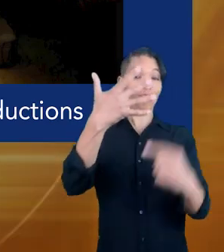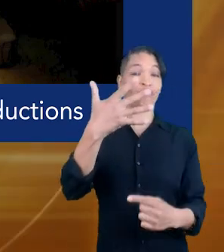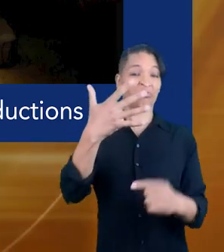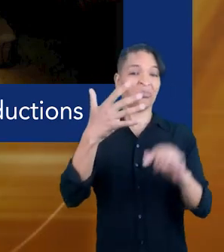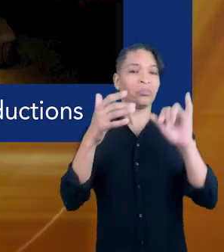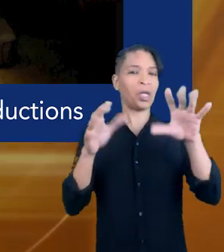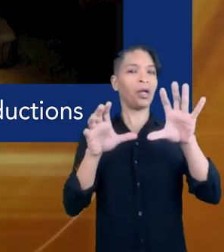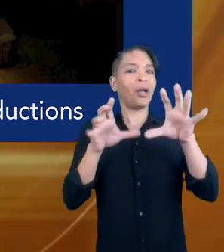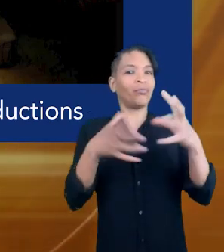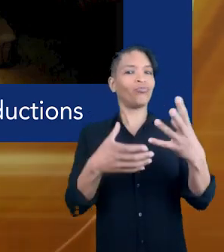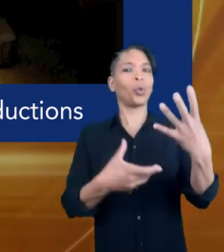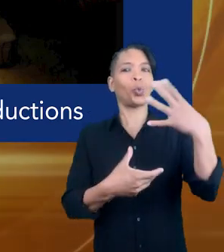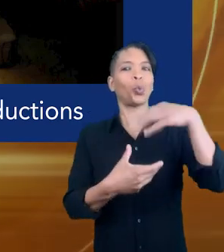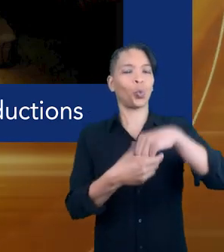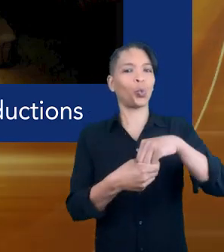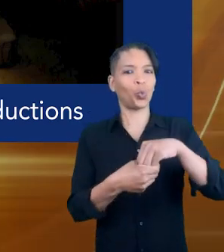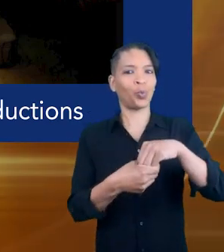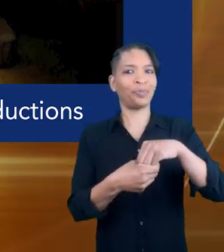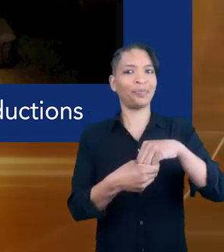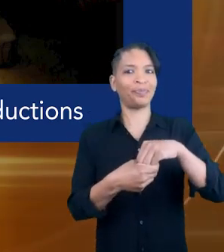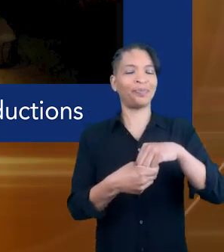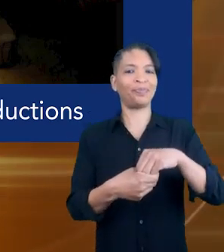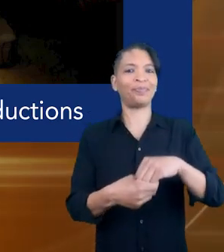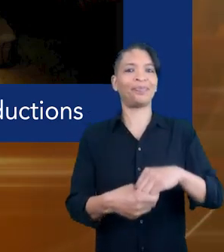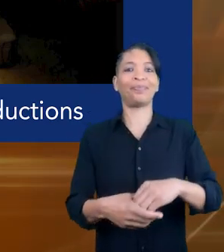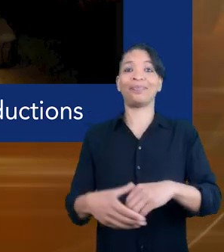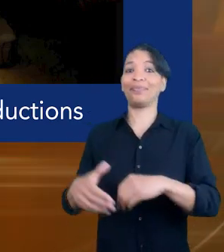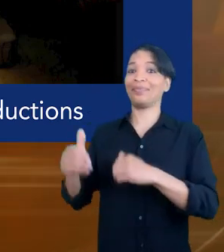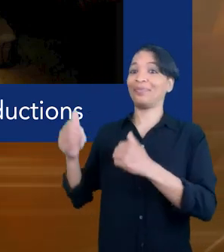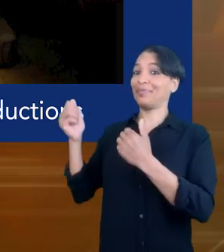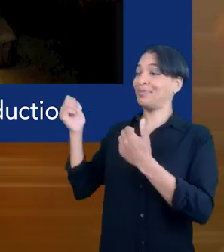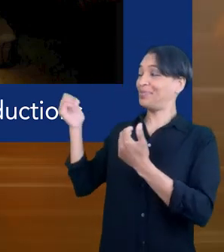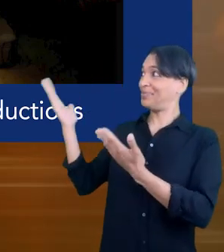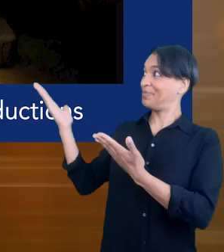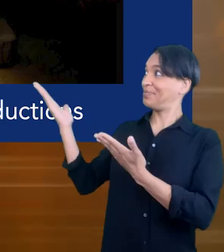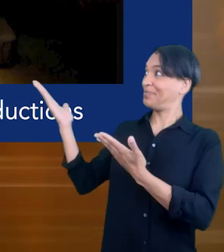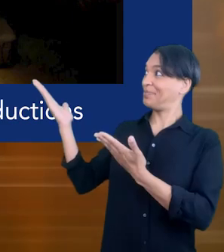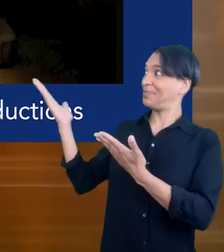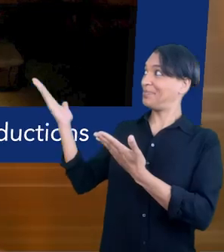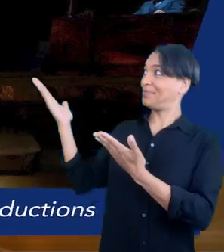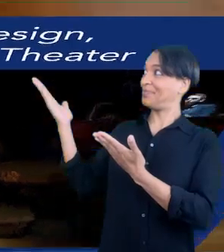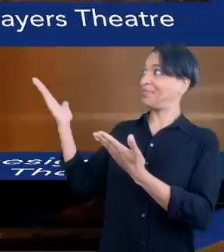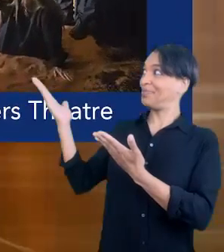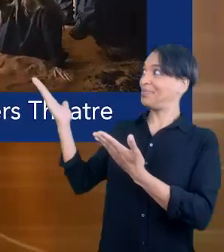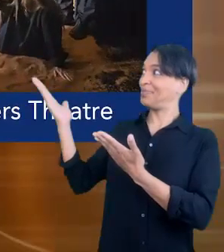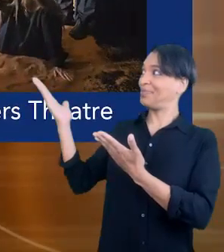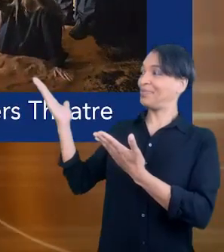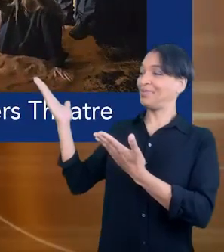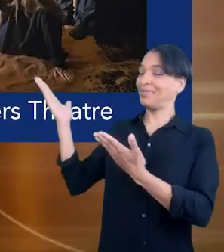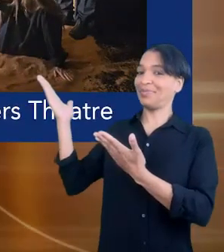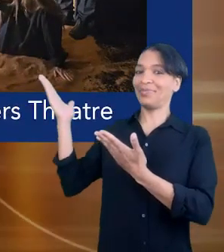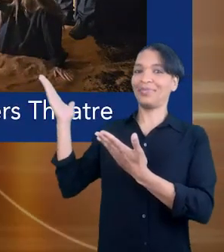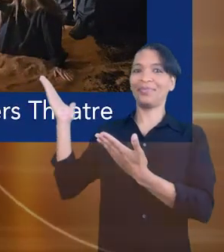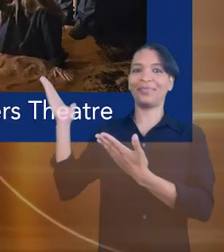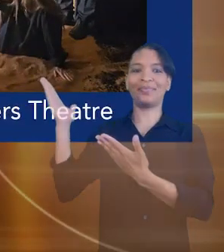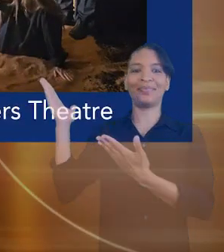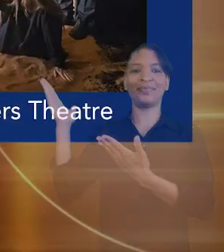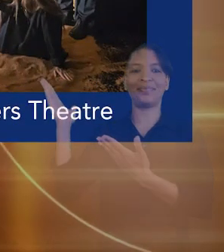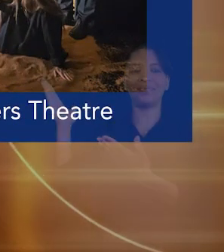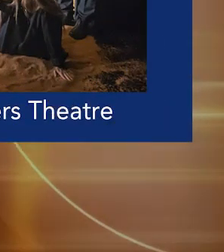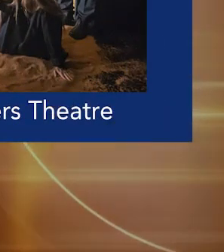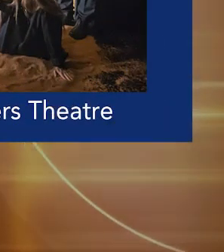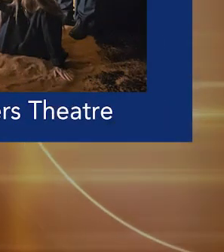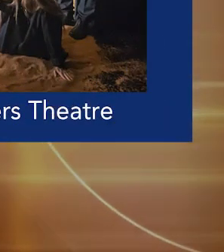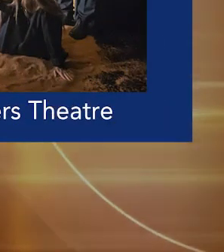by Elizabeth Cahill. Hair and wig design by Peter Mill. The Seagull, Harlequin